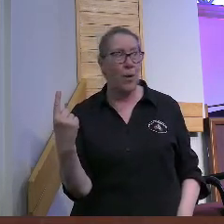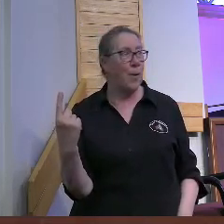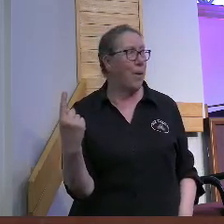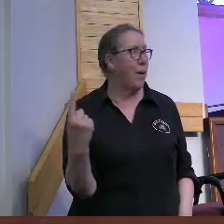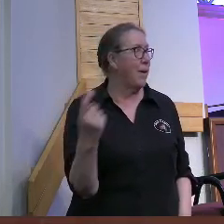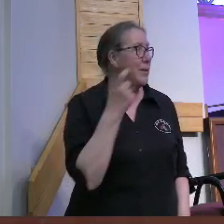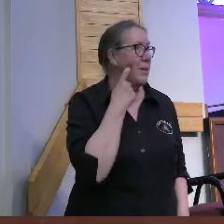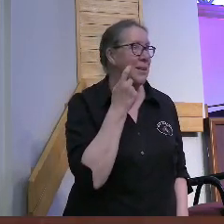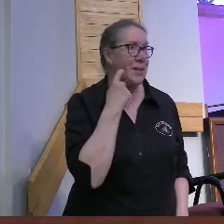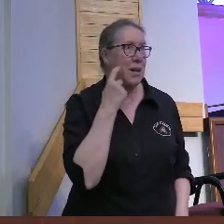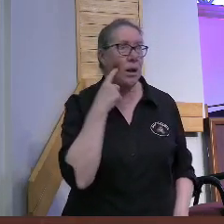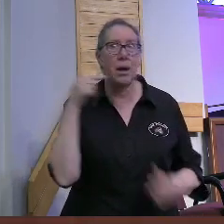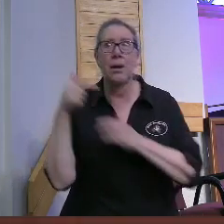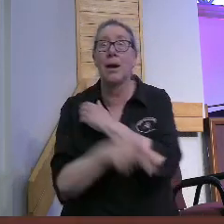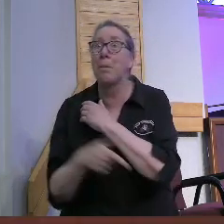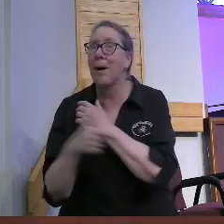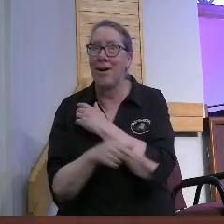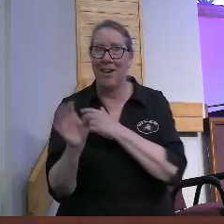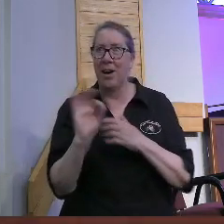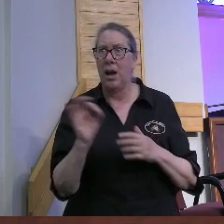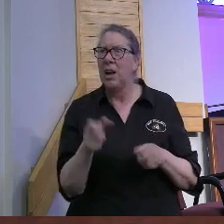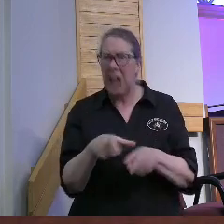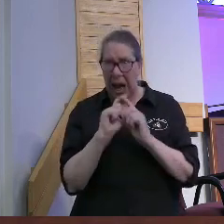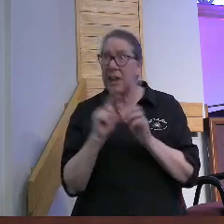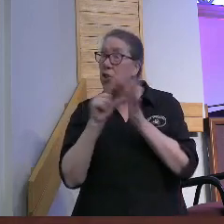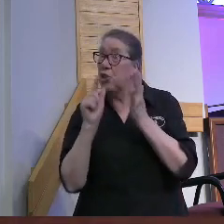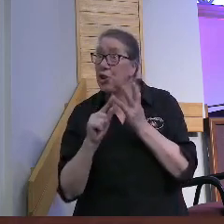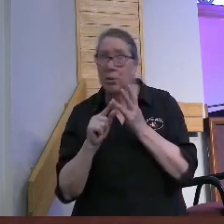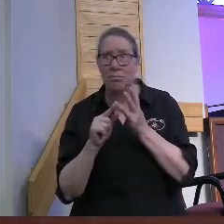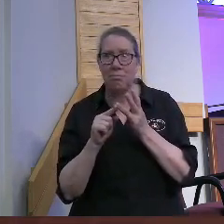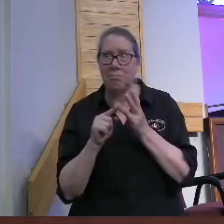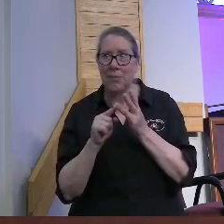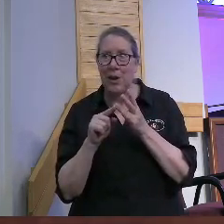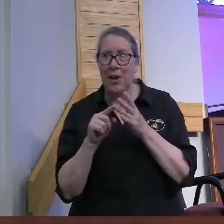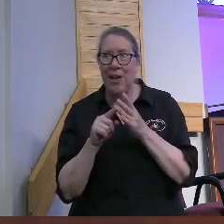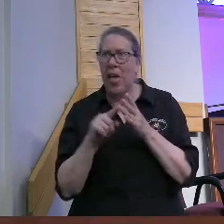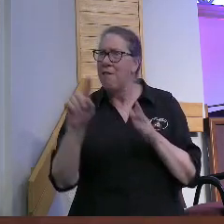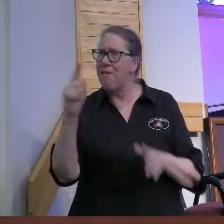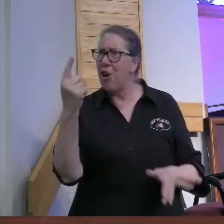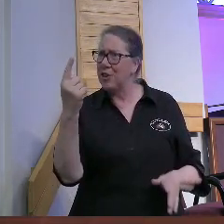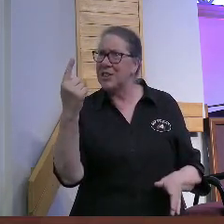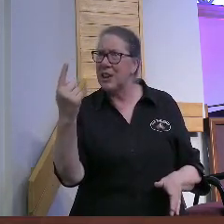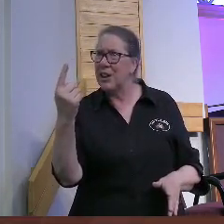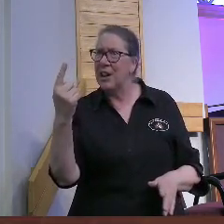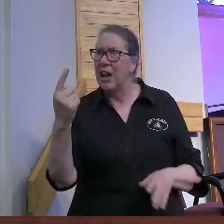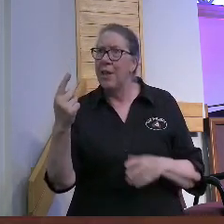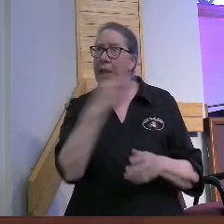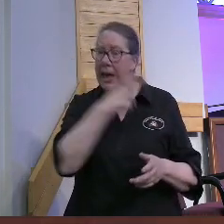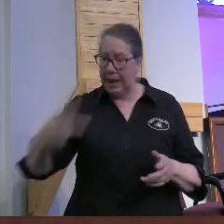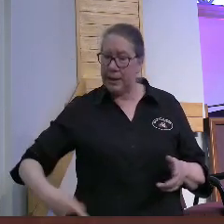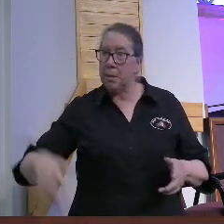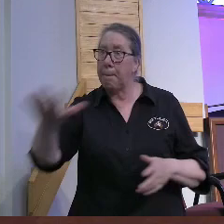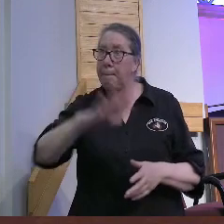Oh, but so deep. And so hard to do. First means first, but seek first the kingdom of